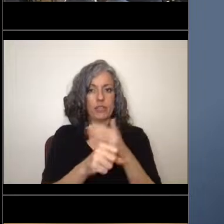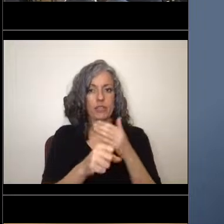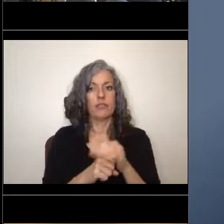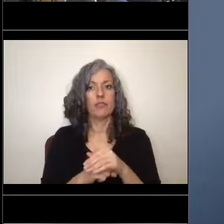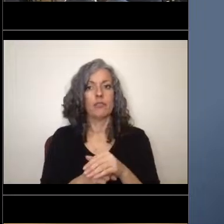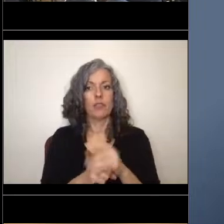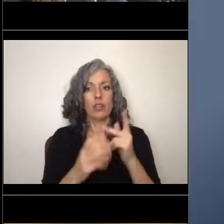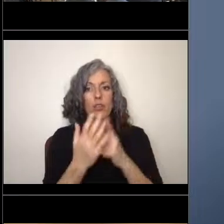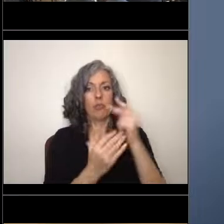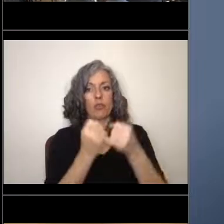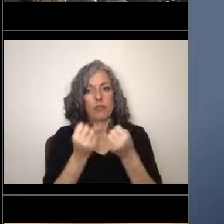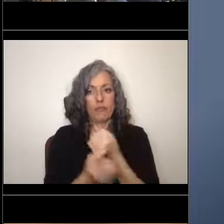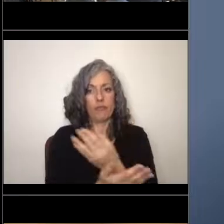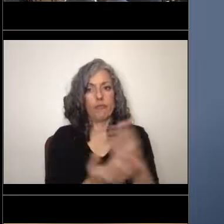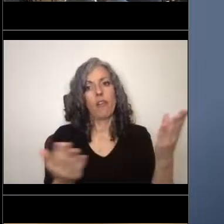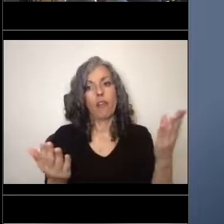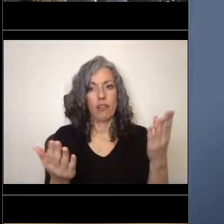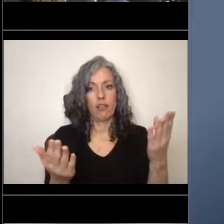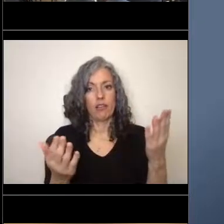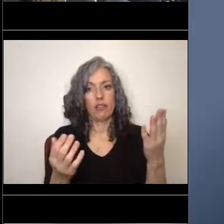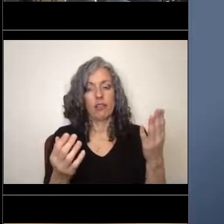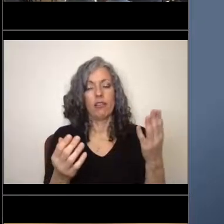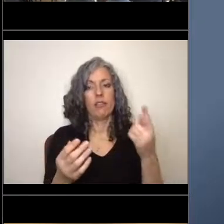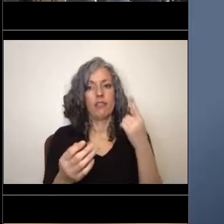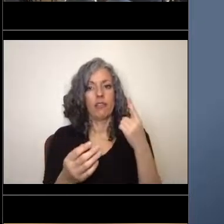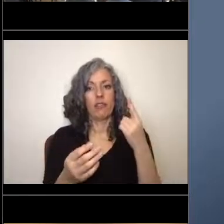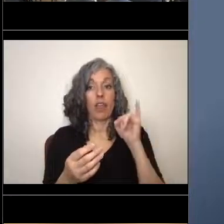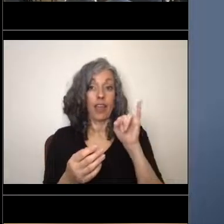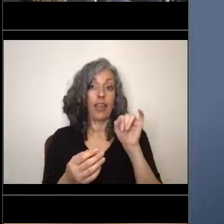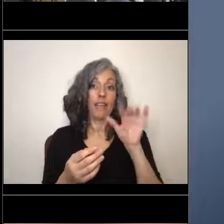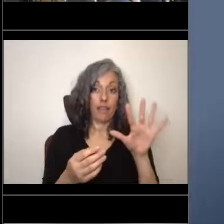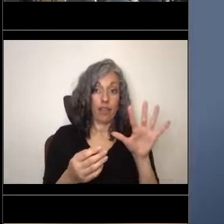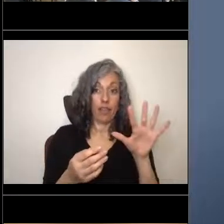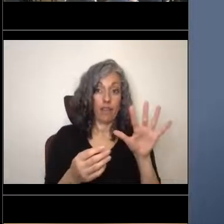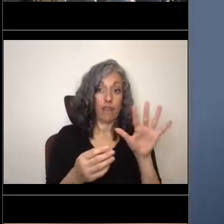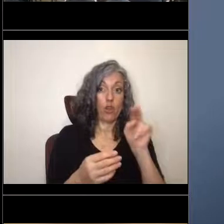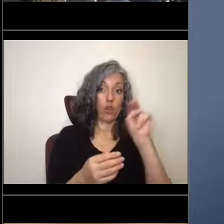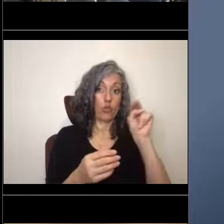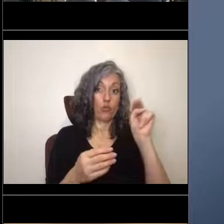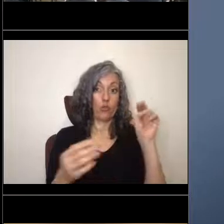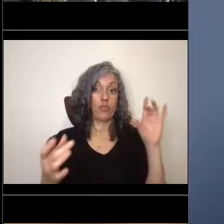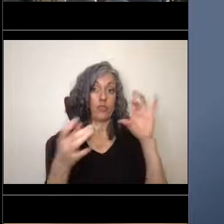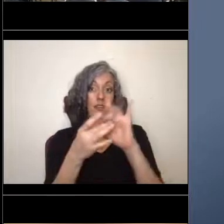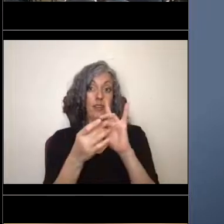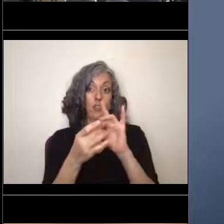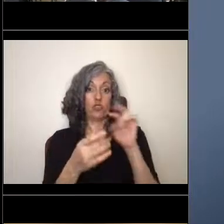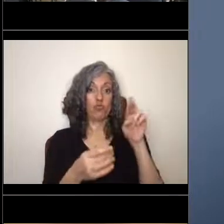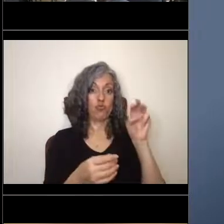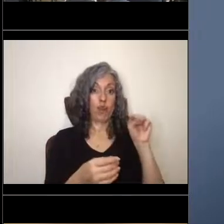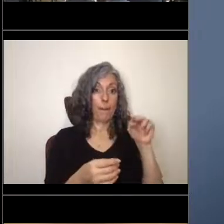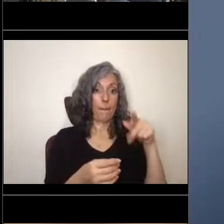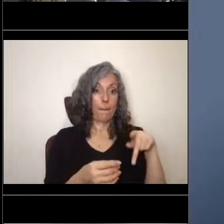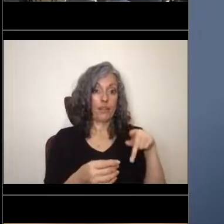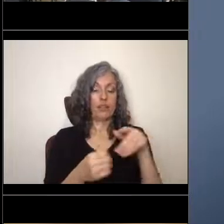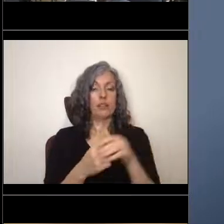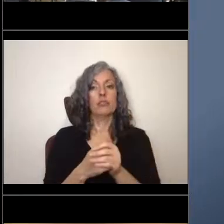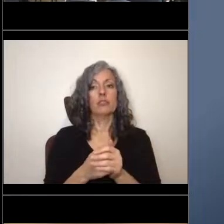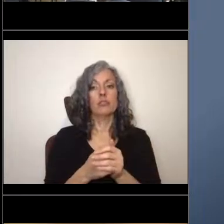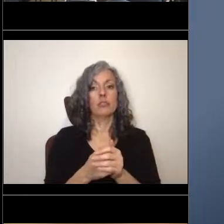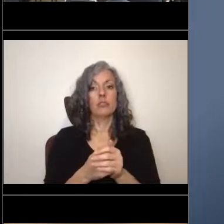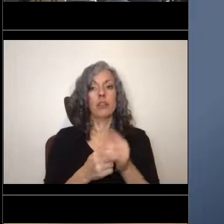provide standard vertical clearance over I-5 on the northbound connector ramp, improve vertical clearance under 4